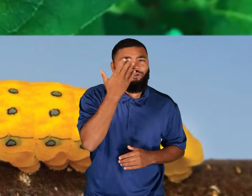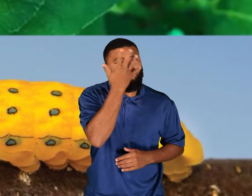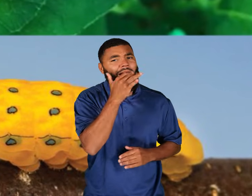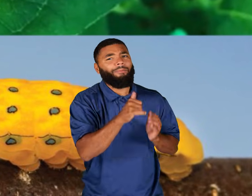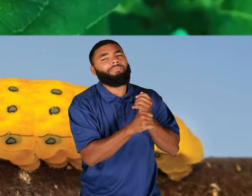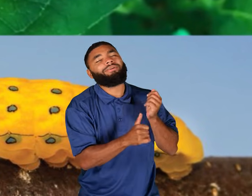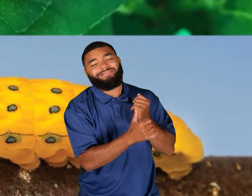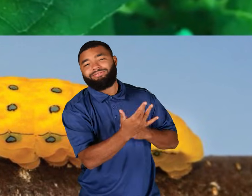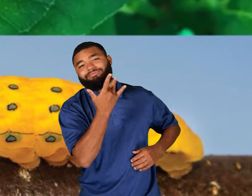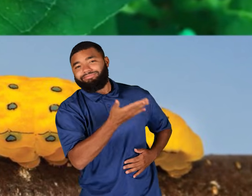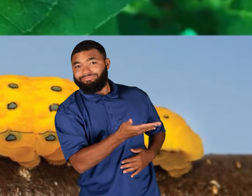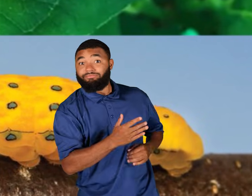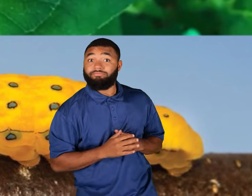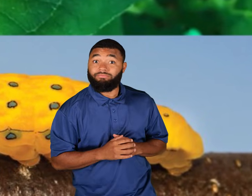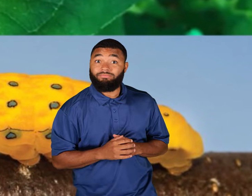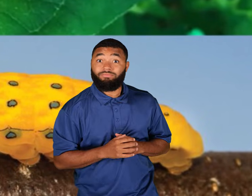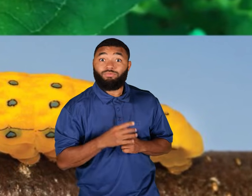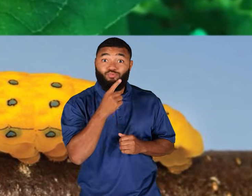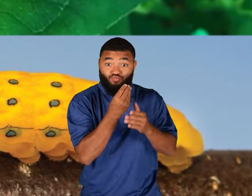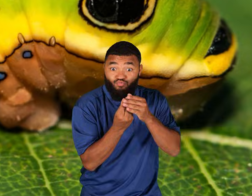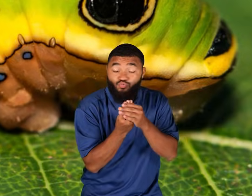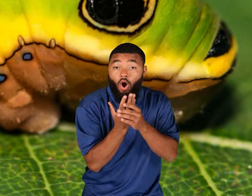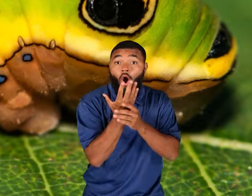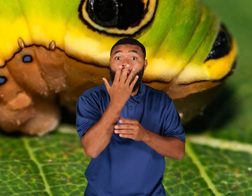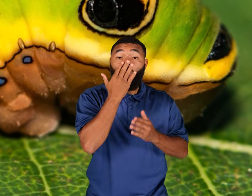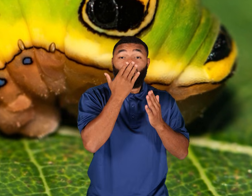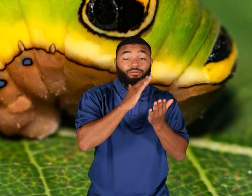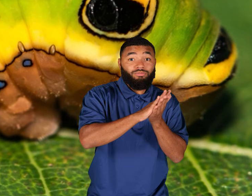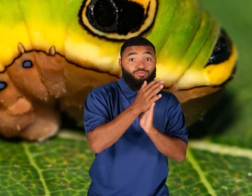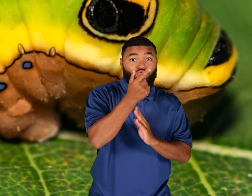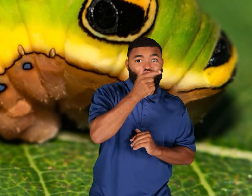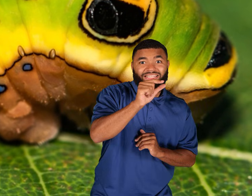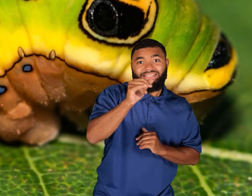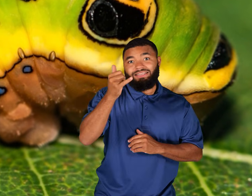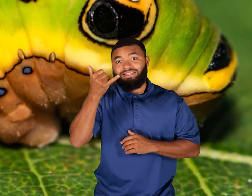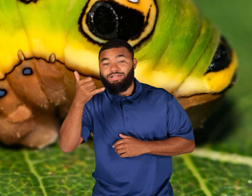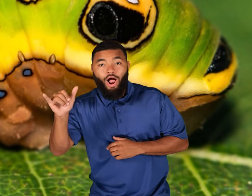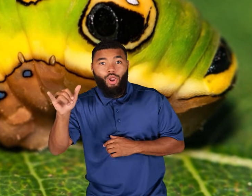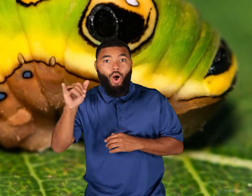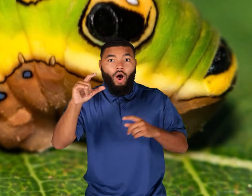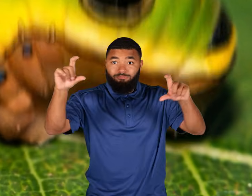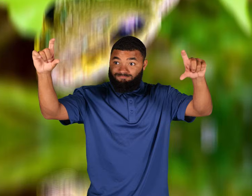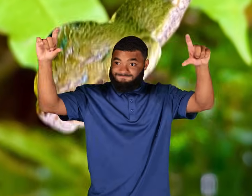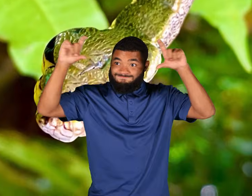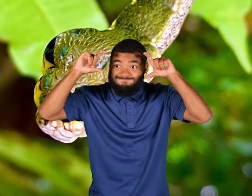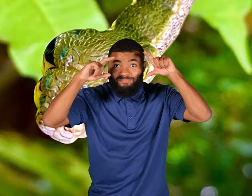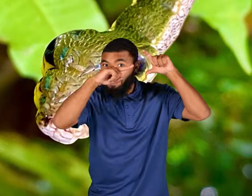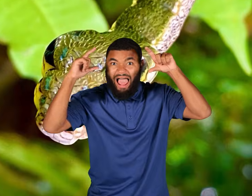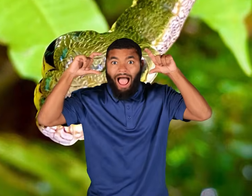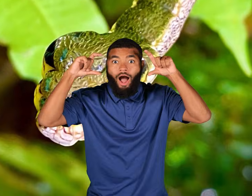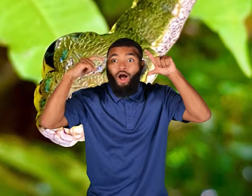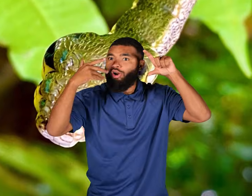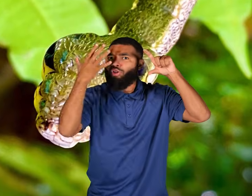grow, the caterpillars change colors to bright green or yellow and get dark spots on their heads that look like snake eyes.